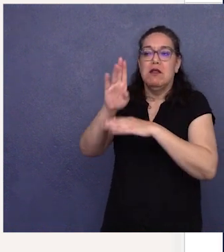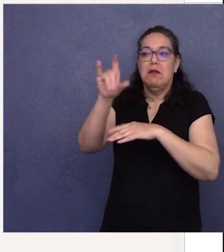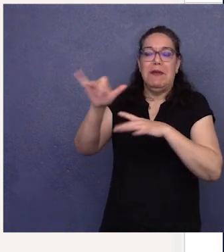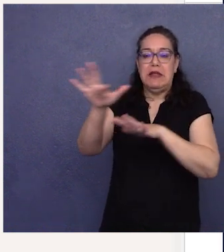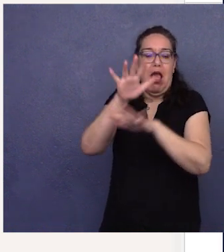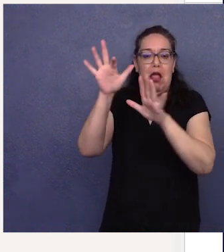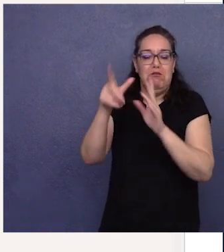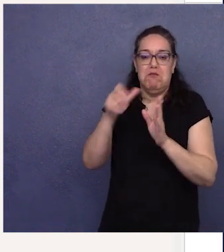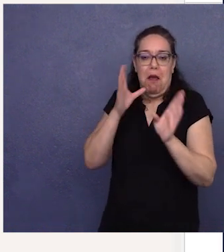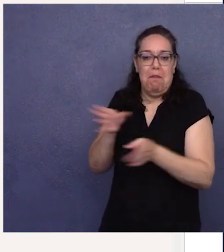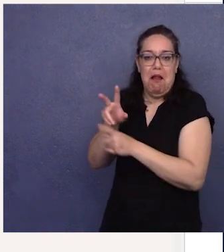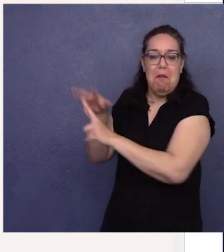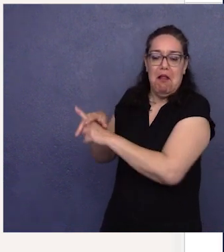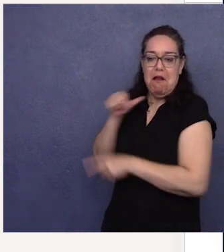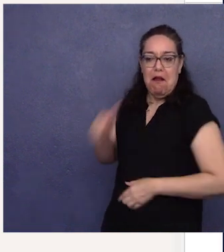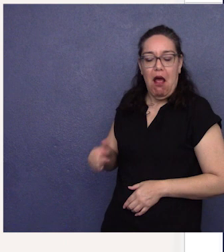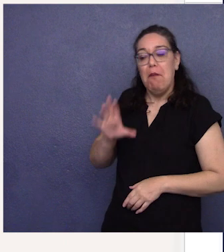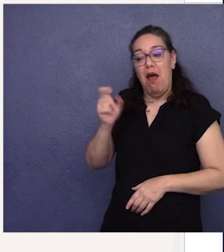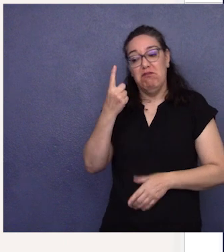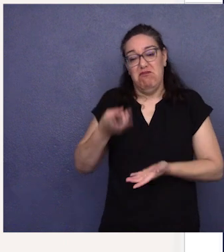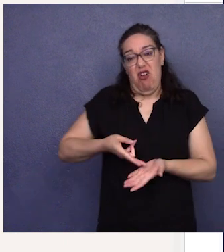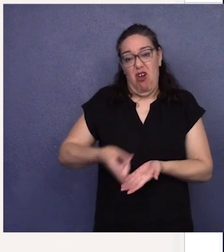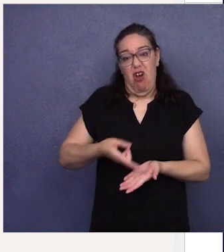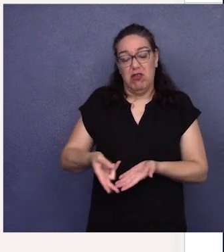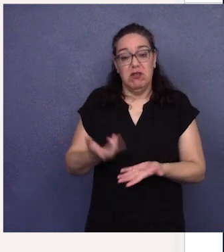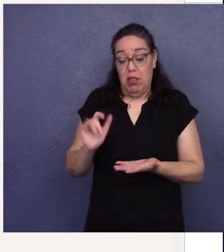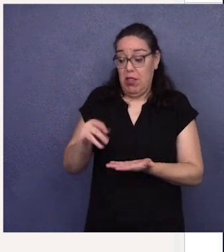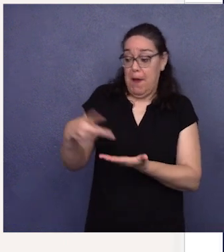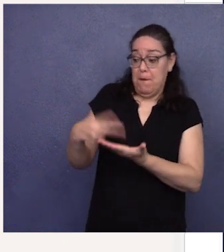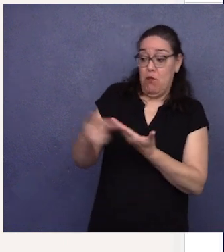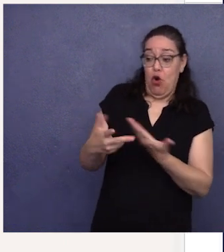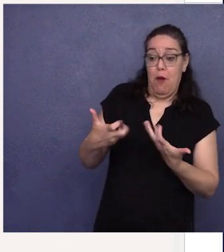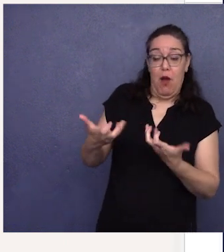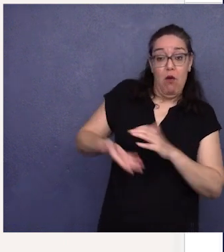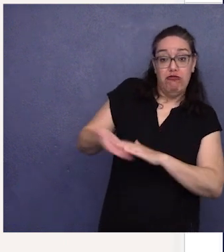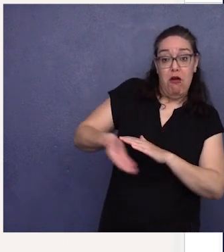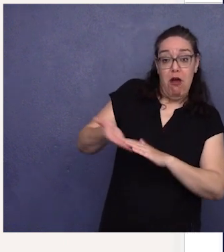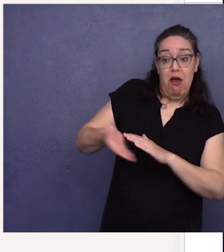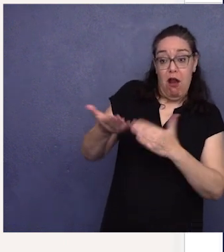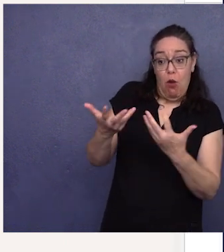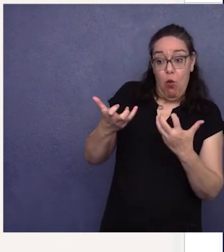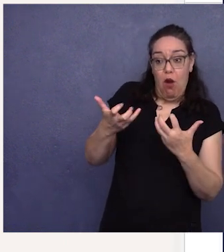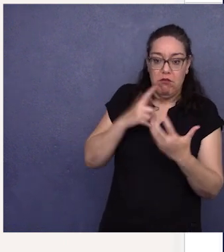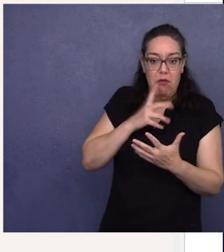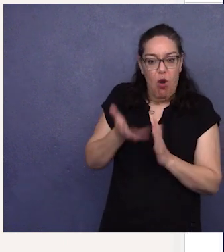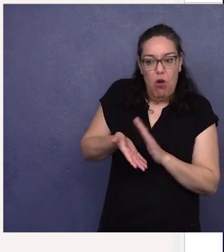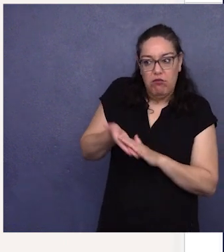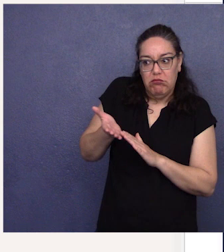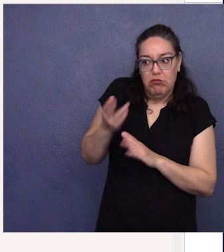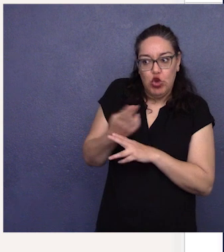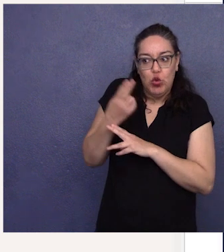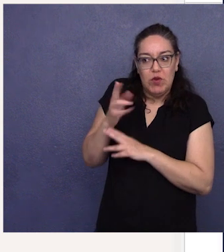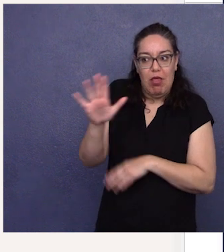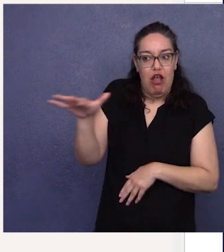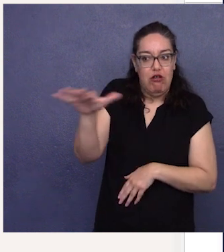their schedule. But honestly, the program that I was gonna run, I would like to work, you know, just out of their space and not